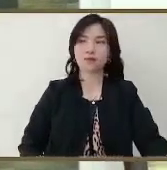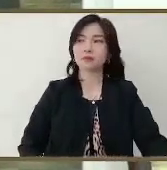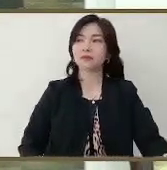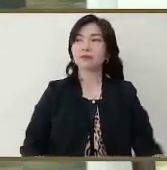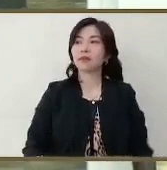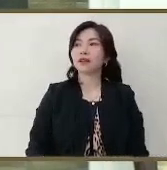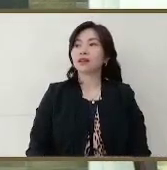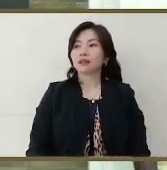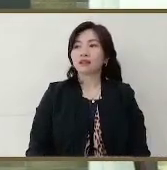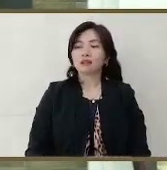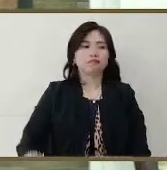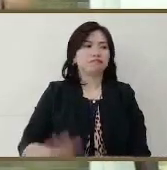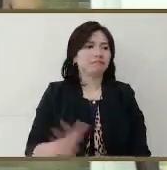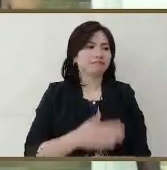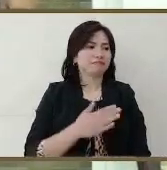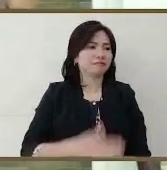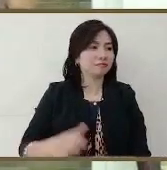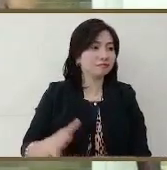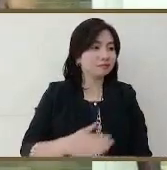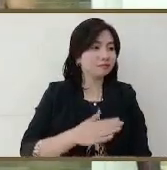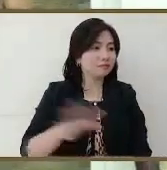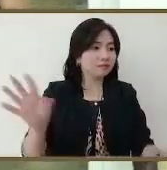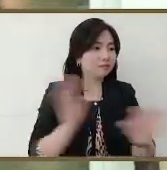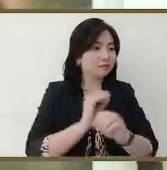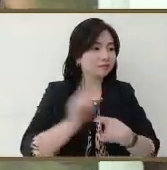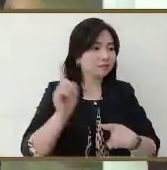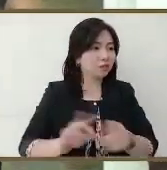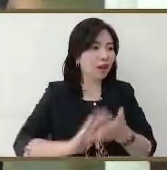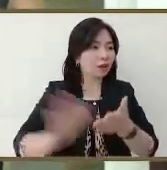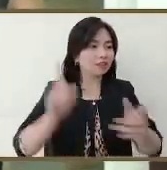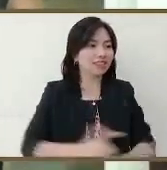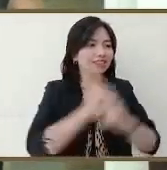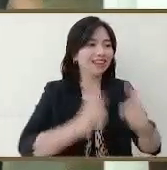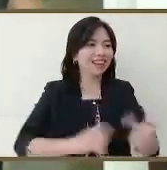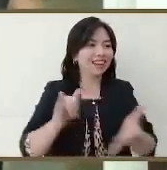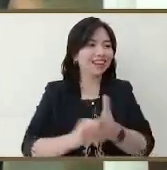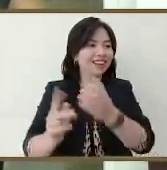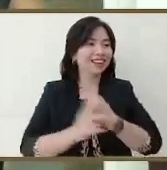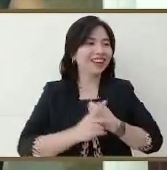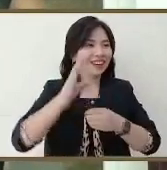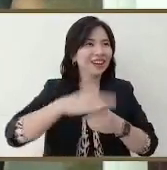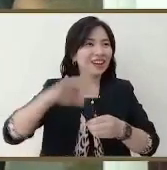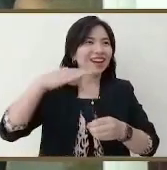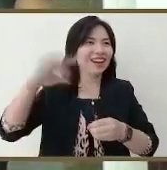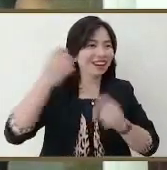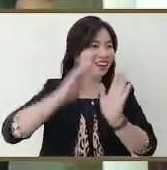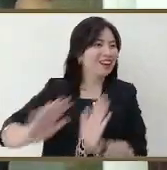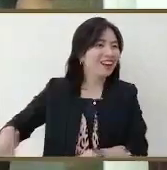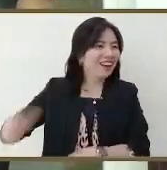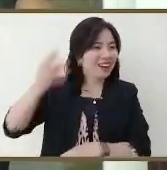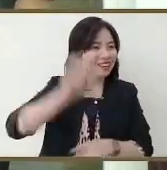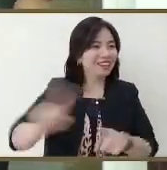musical playlist. What can wash away the sin that give my soul away from